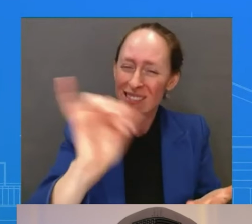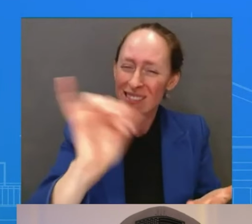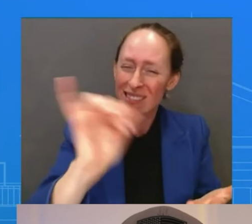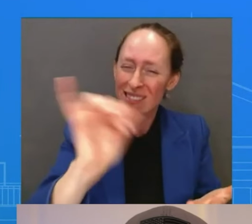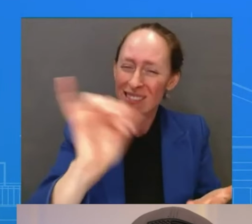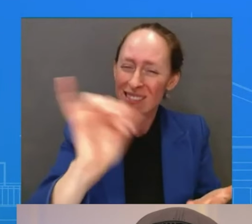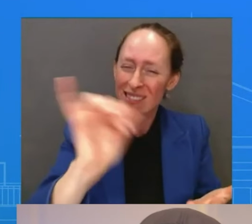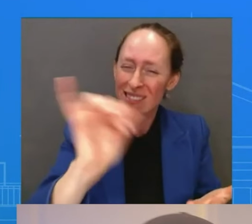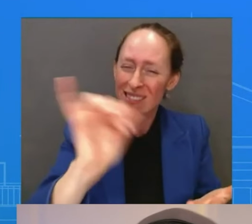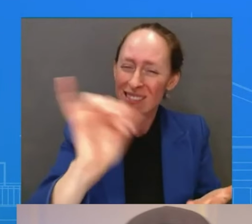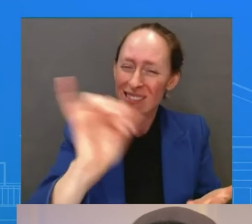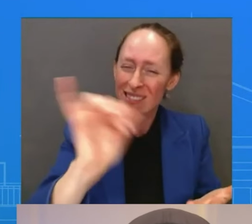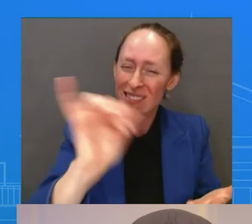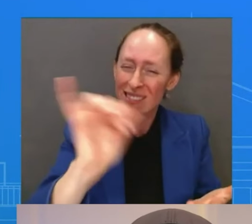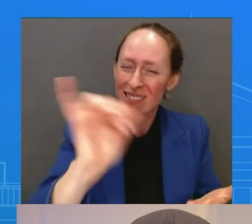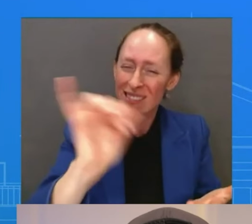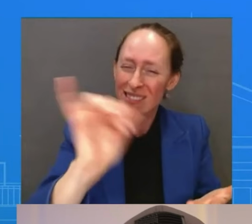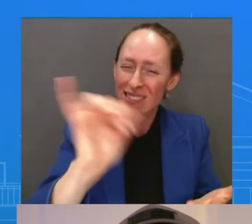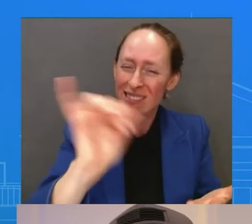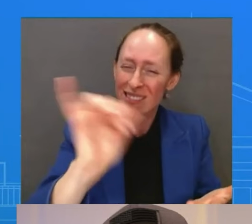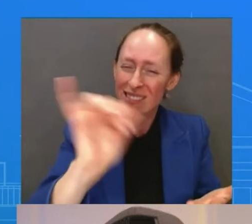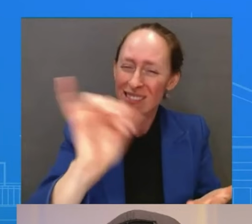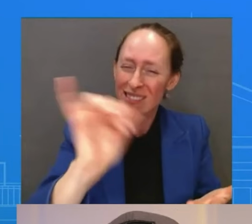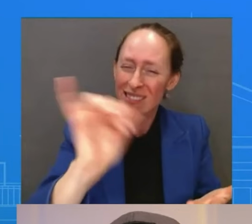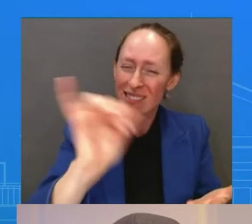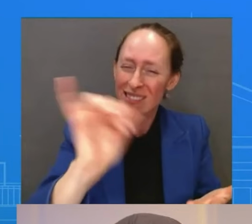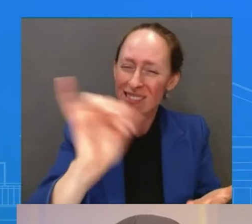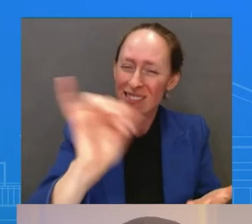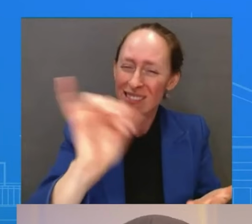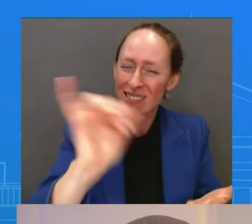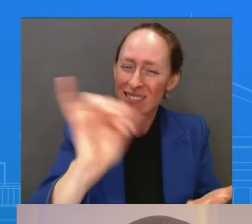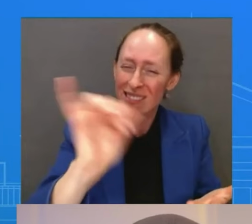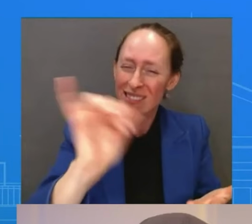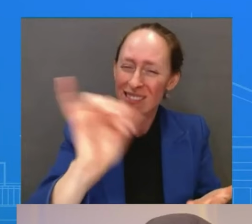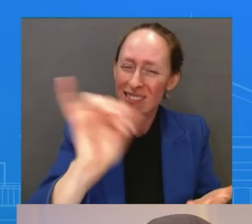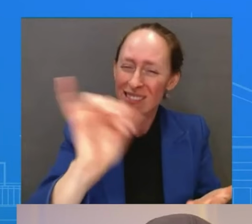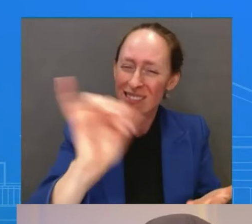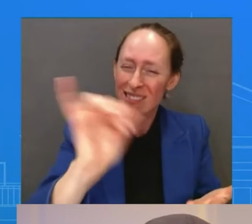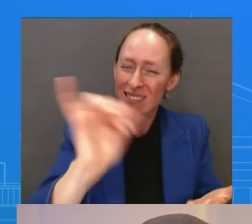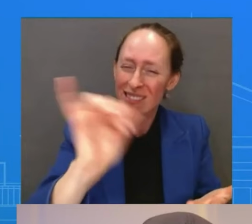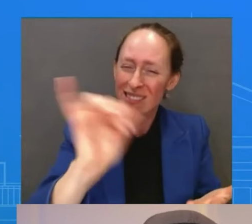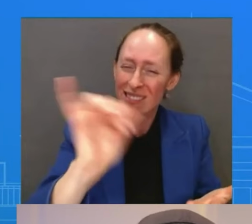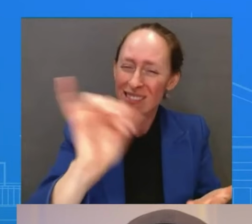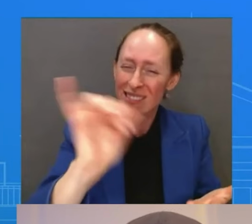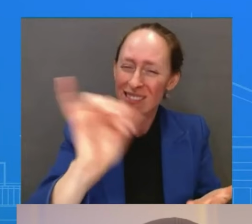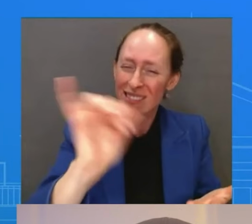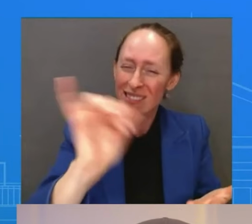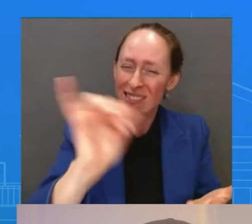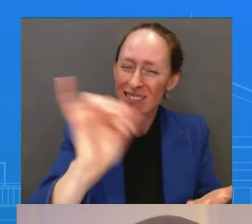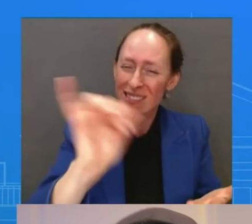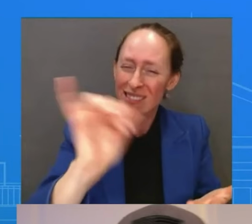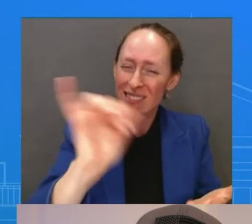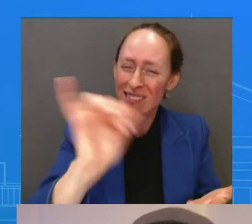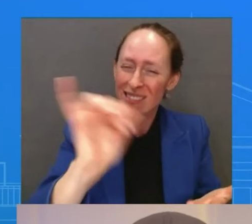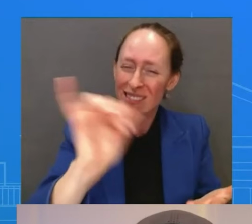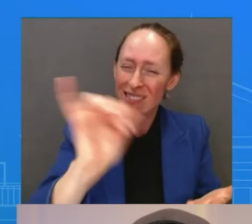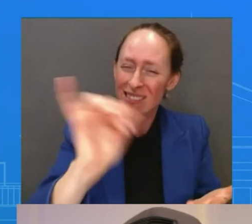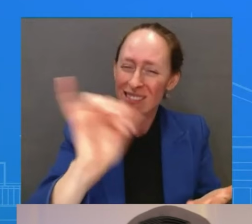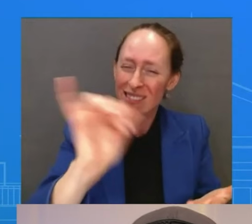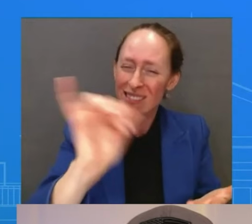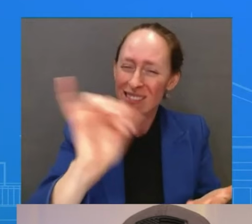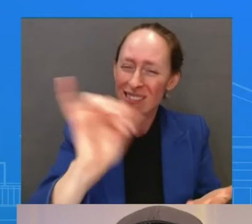Kirby here, being truthful, John Kirby. Well, Jackie, this is a phenomenal question. We had Democrats, supposedly,